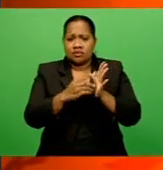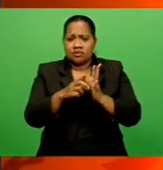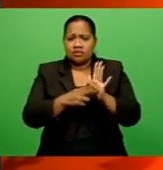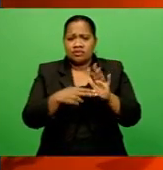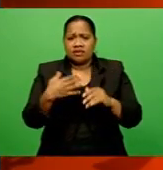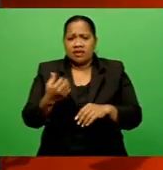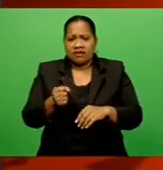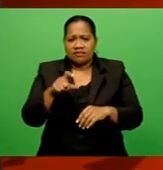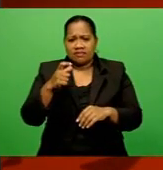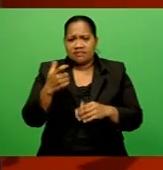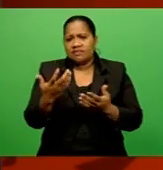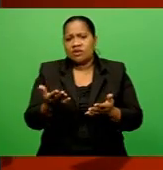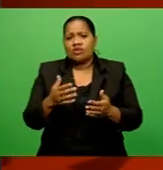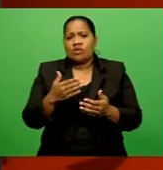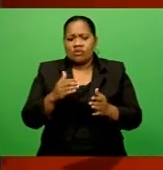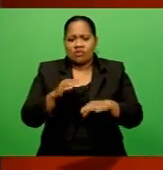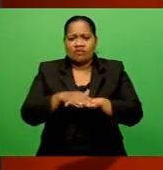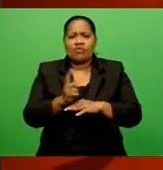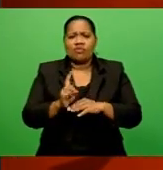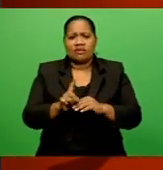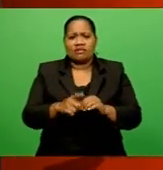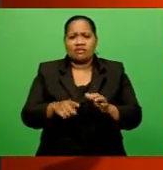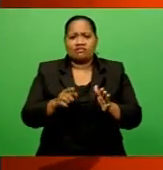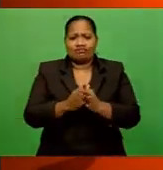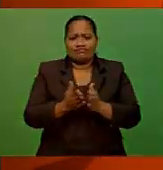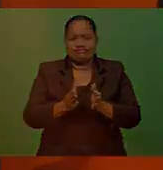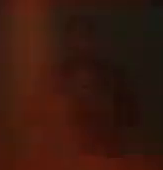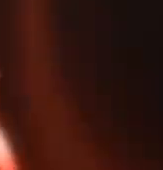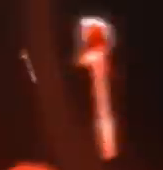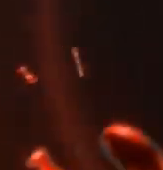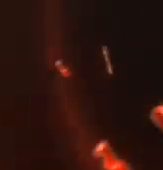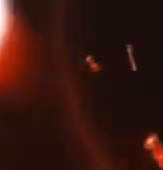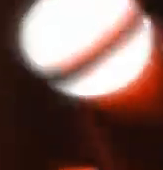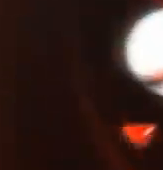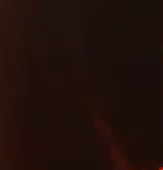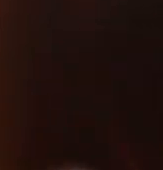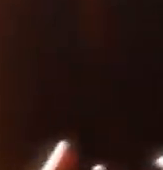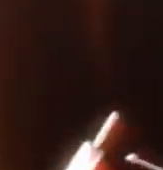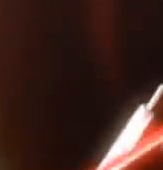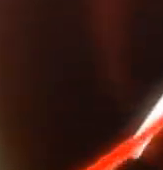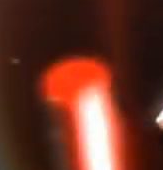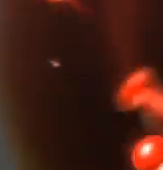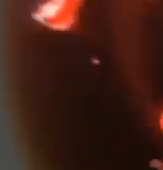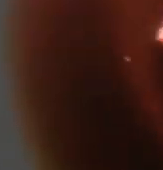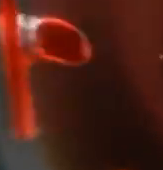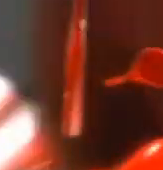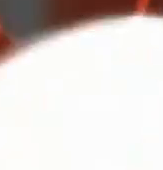action over e-book pricing. Details coming up.